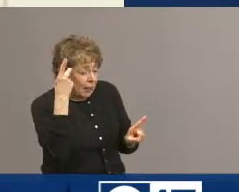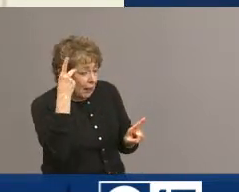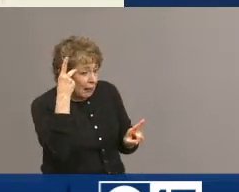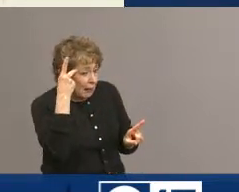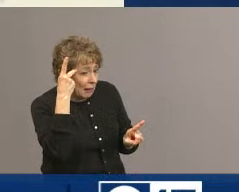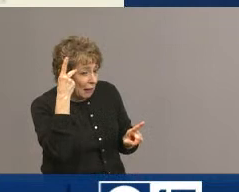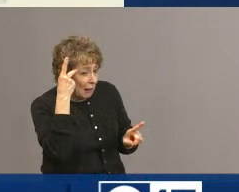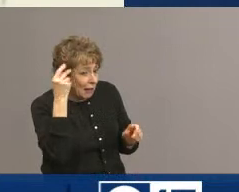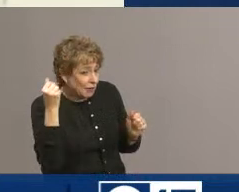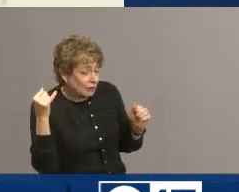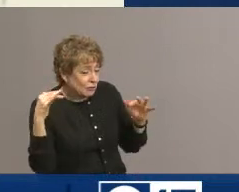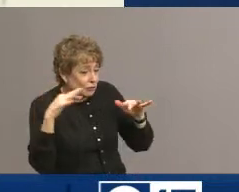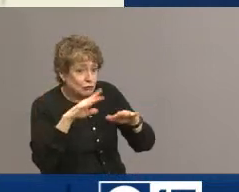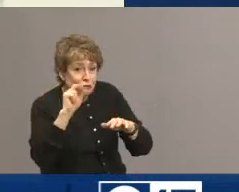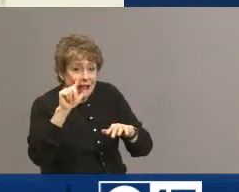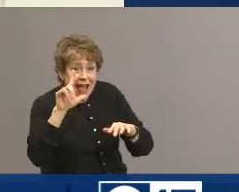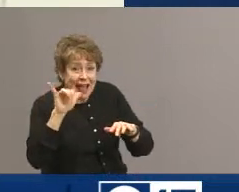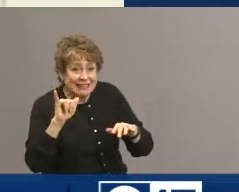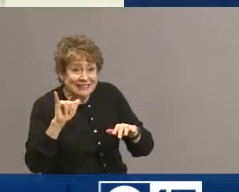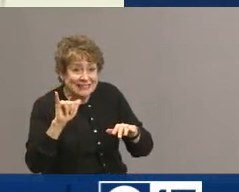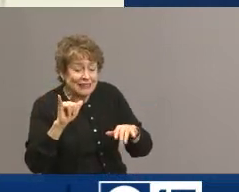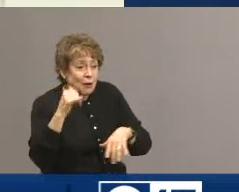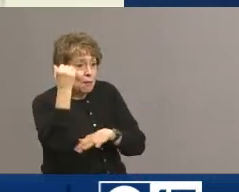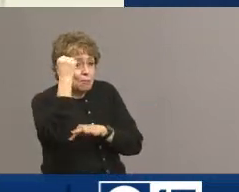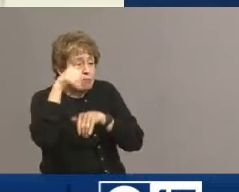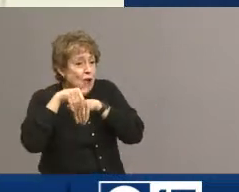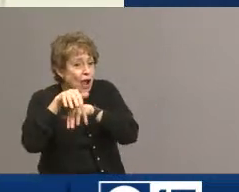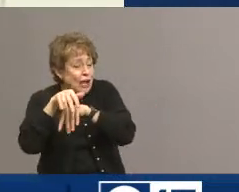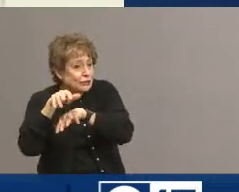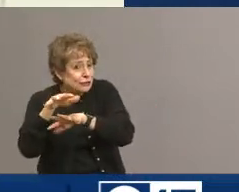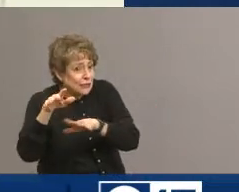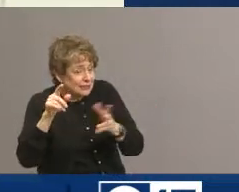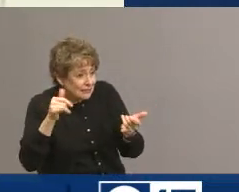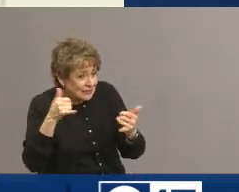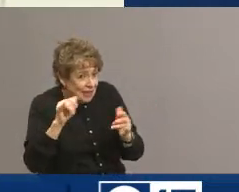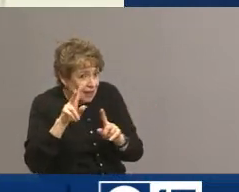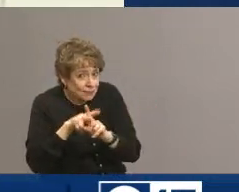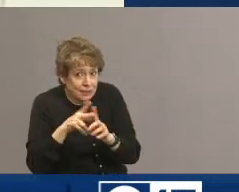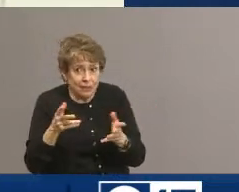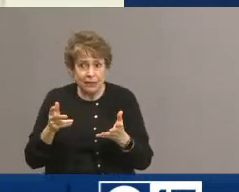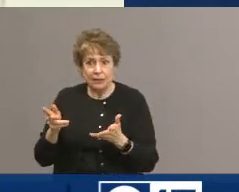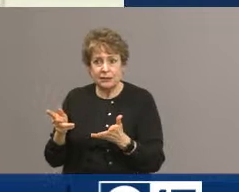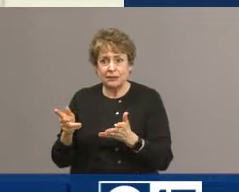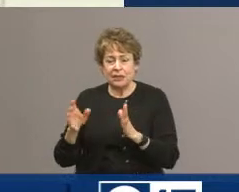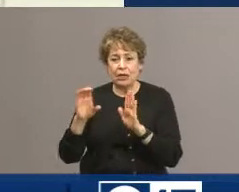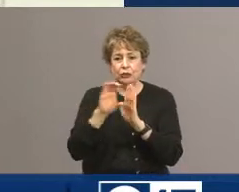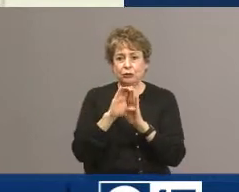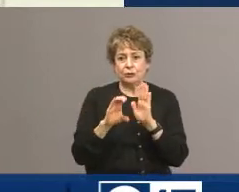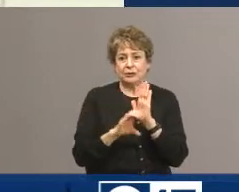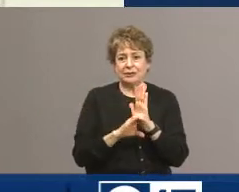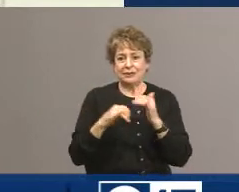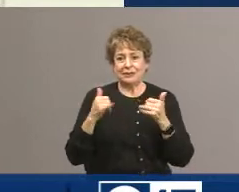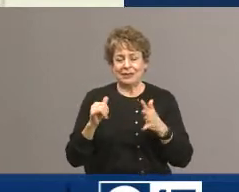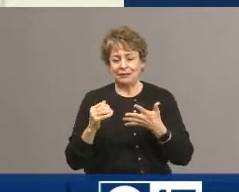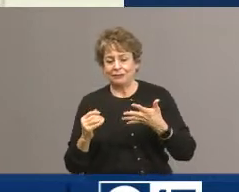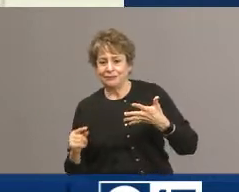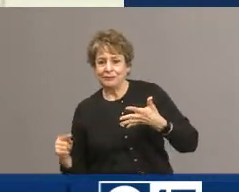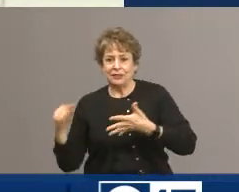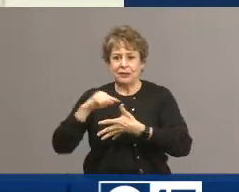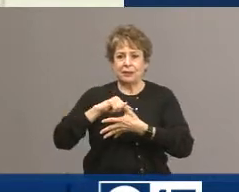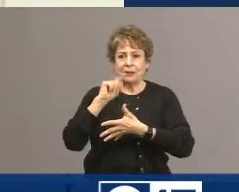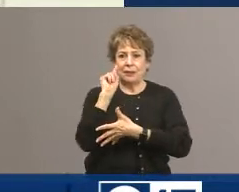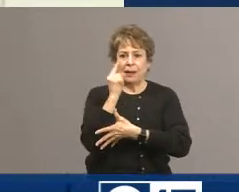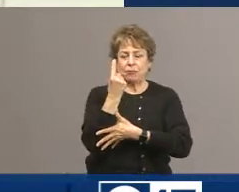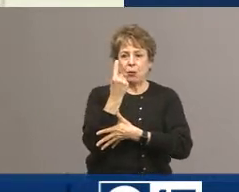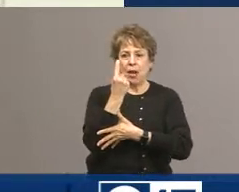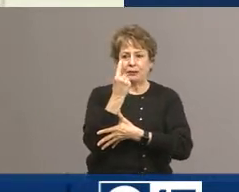Arizona. Okay, thank you. Question from Stephanie from the public. Stephanie, go ahead. Yes, Governor, I just wanted